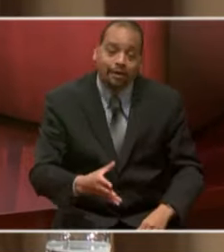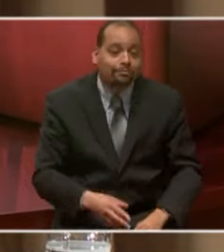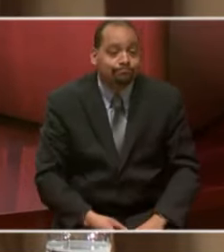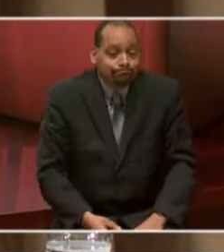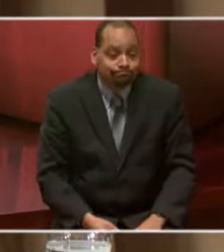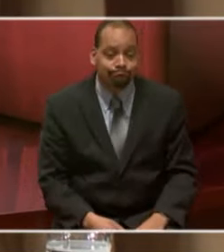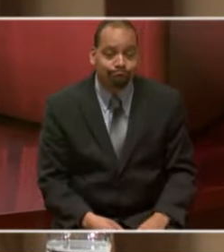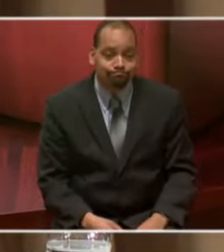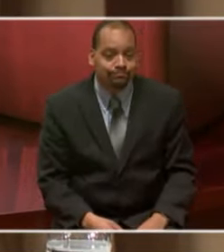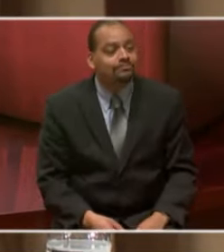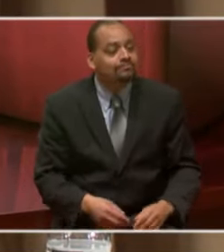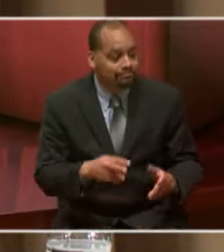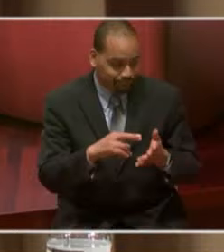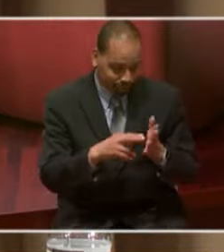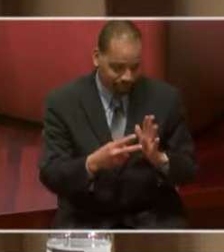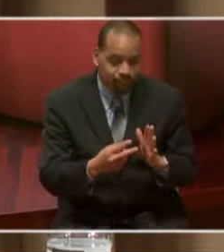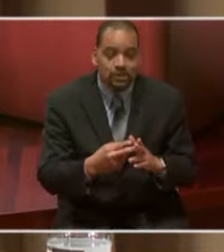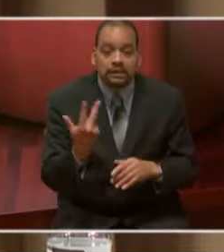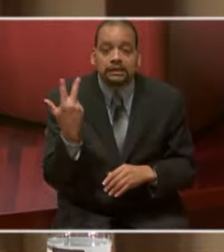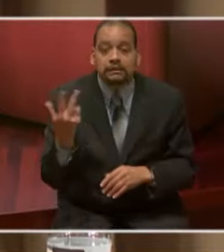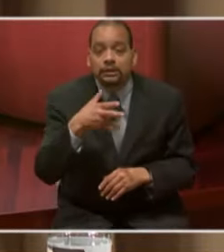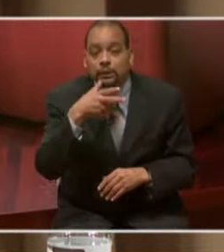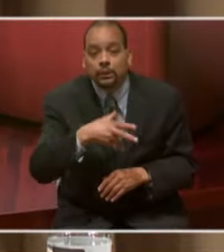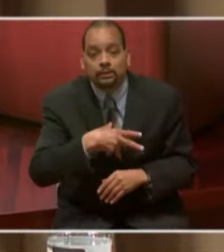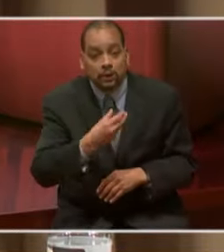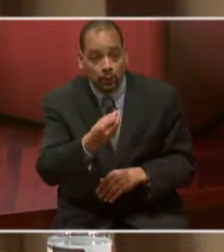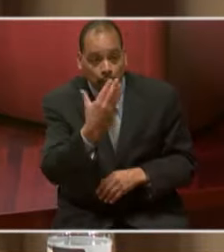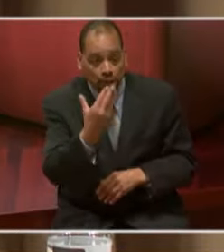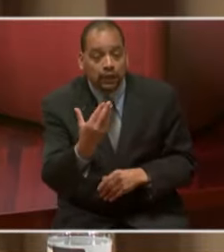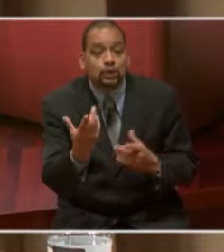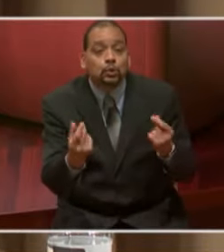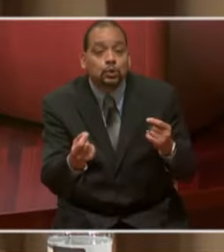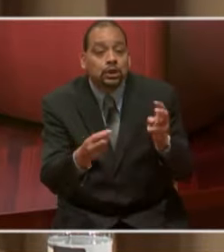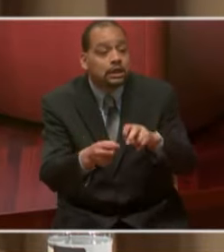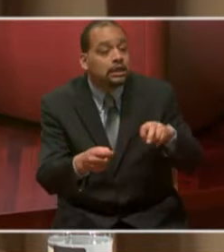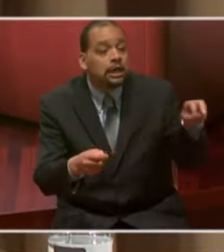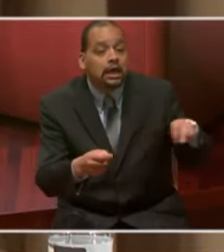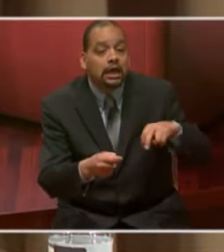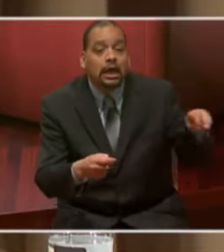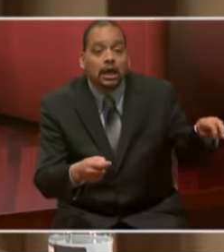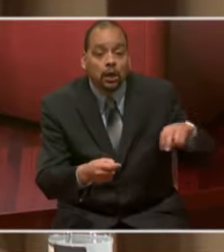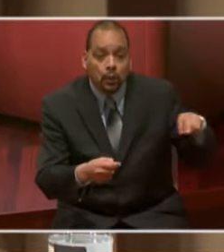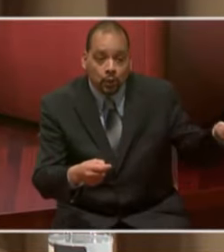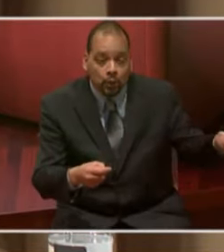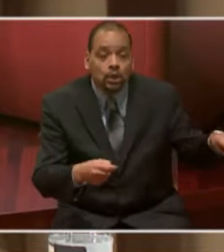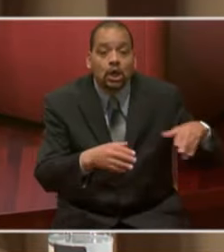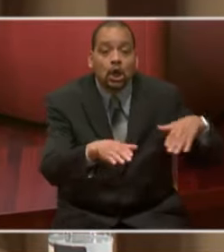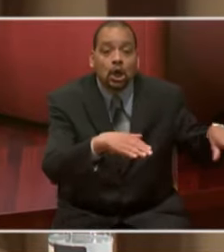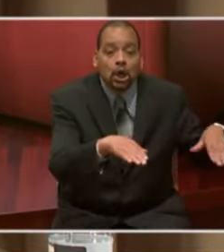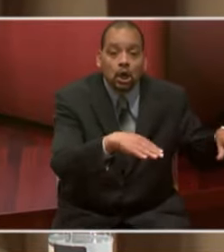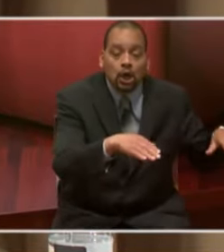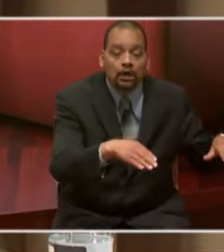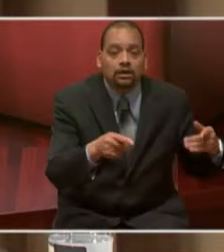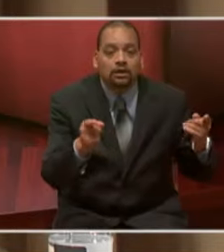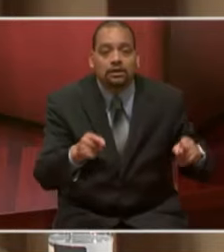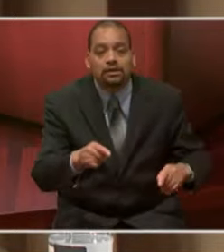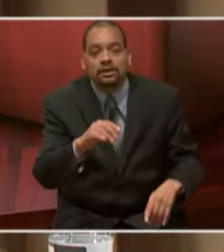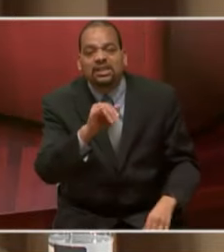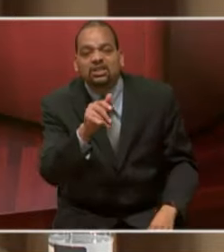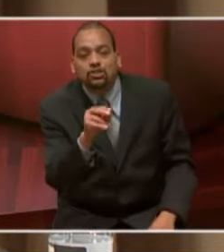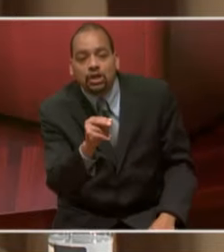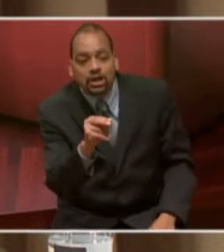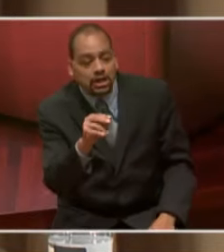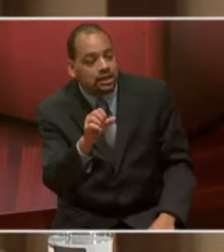mine. He was born in Illabina, Mississippi. His family moved to Cleveland, Ohio. Well, I believe that's